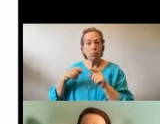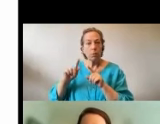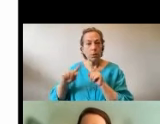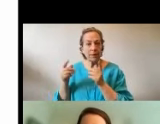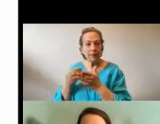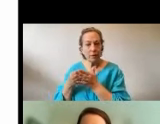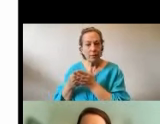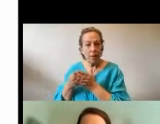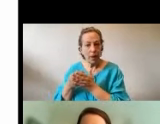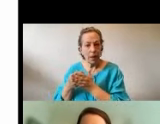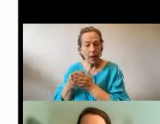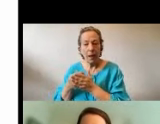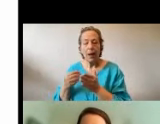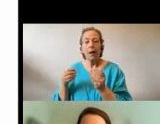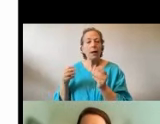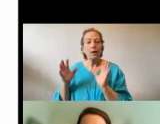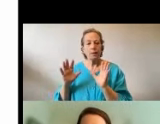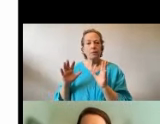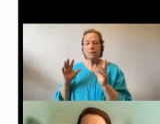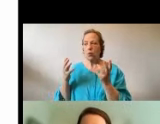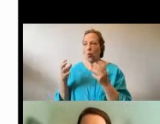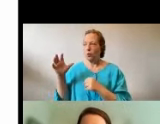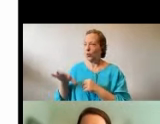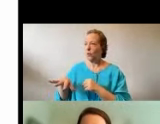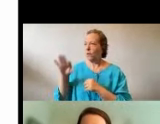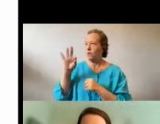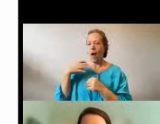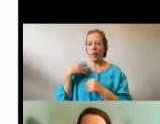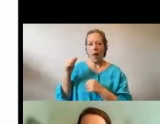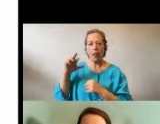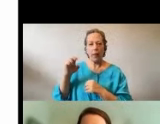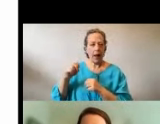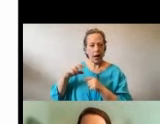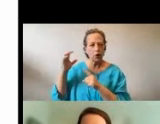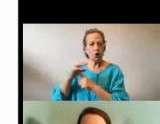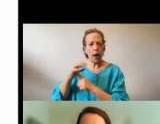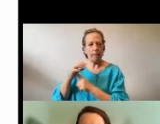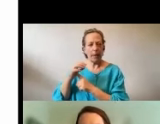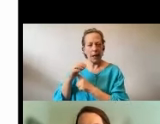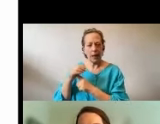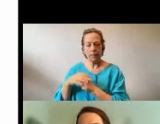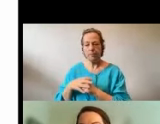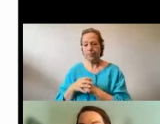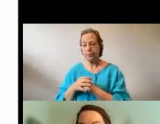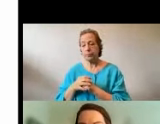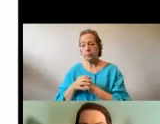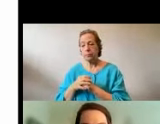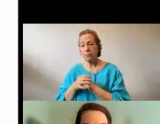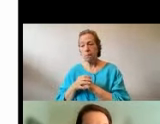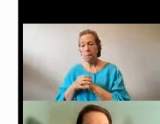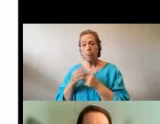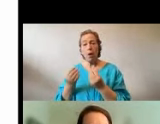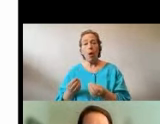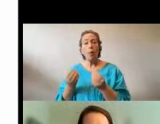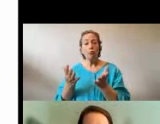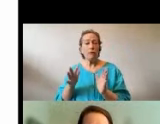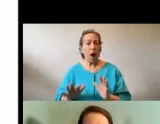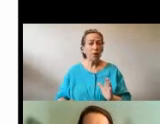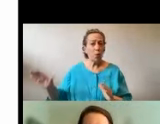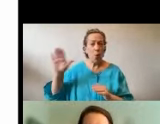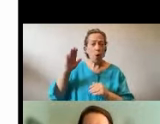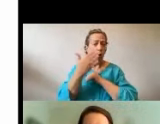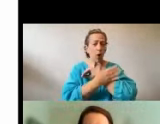your healthcare champion. The civil legal services providers around the country have been addressing